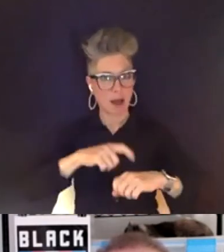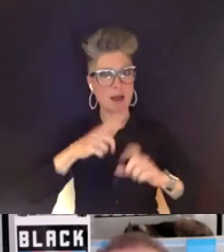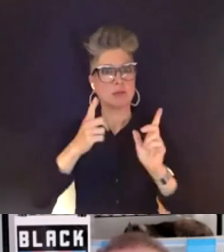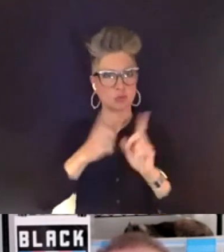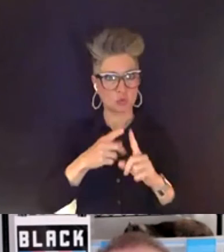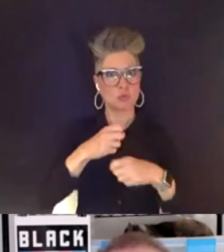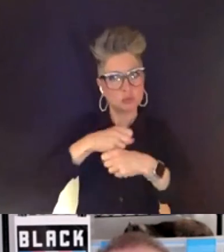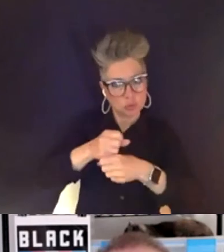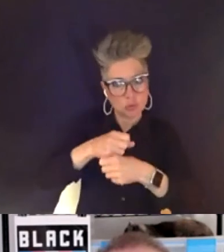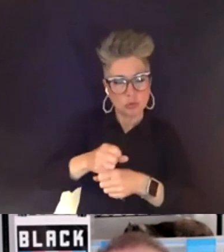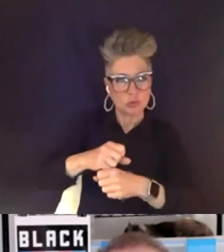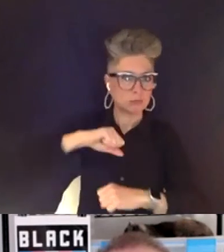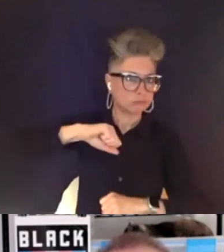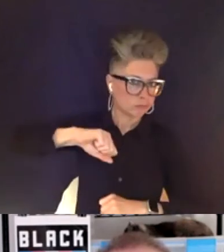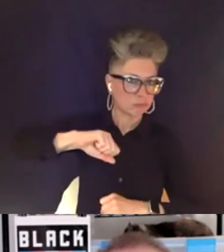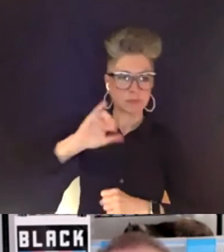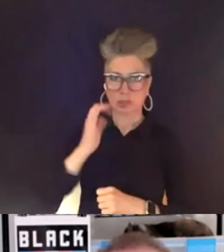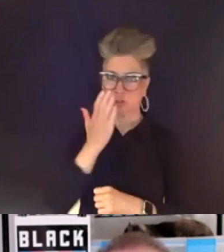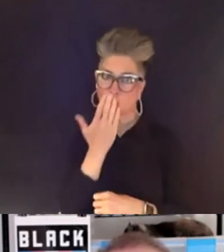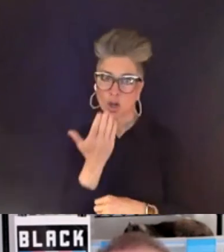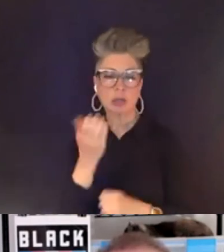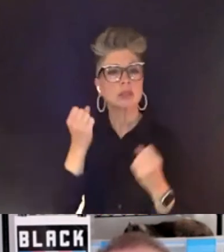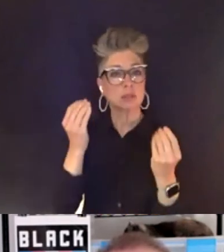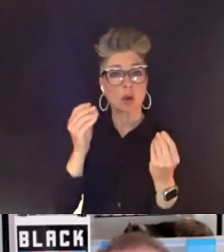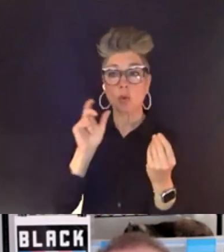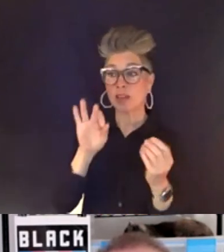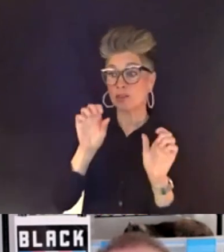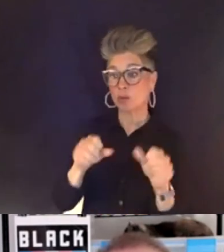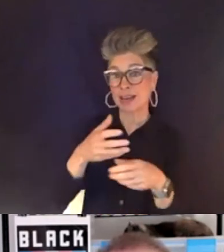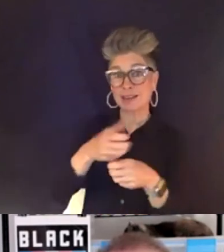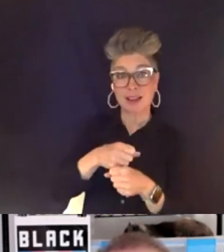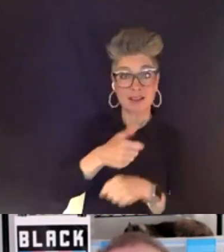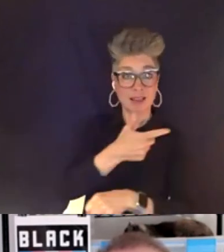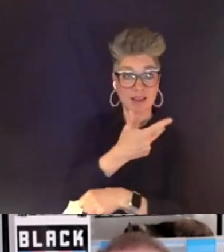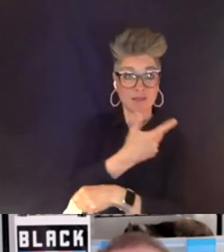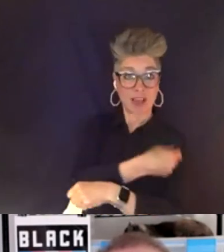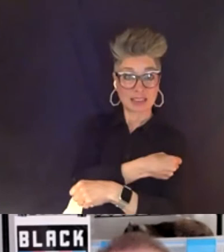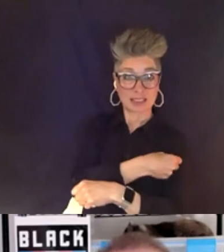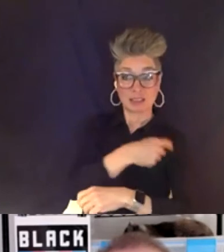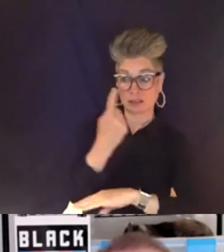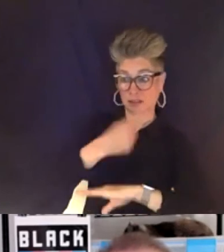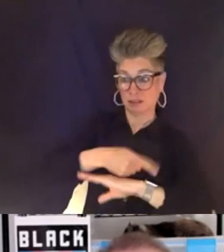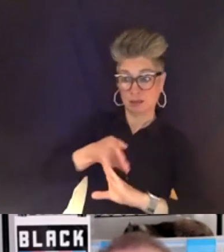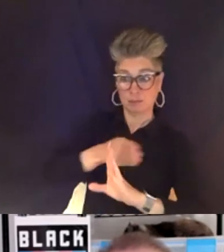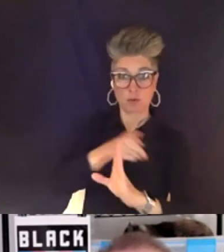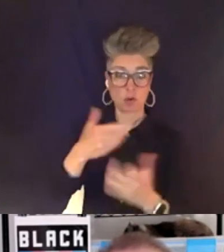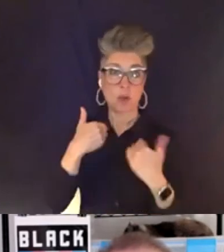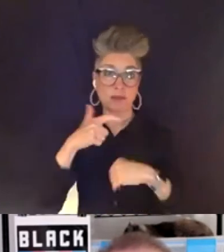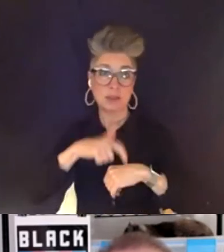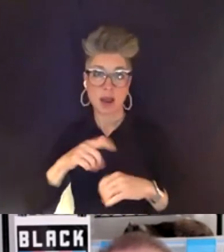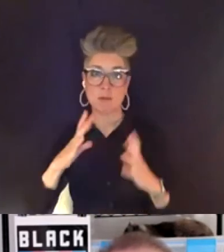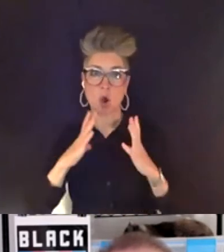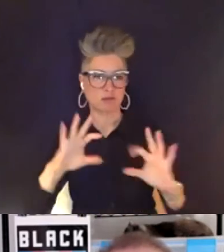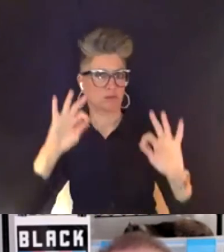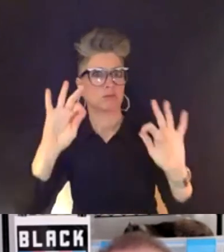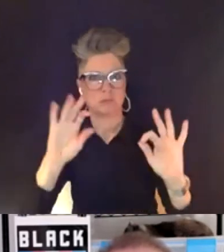you've got the ability to get that vaccine a day before you have time off, that would be ideal, so that, if you can't take off,